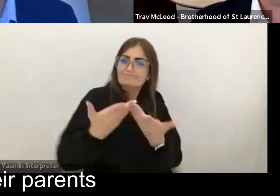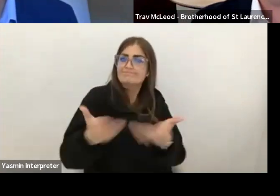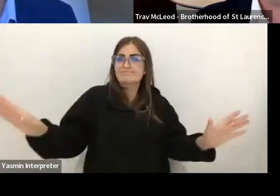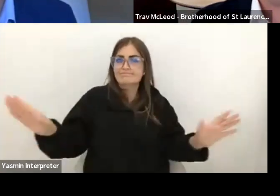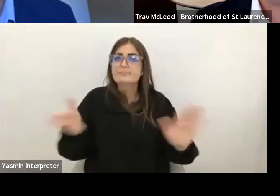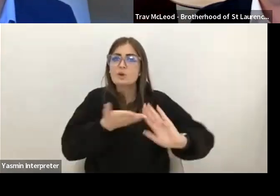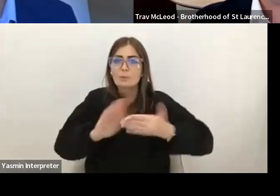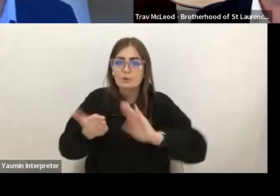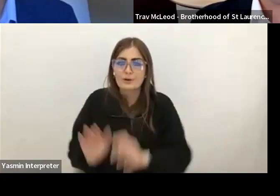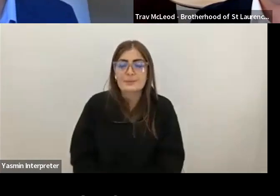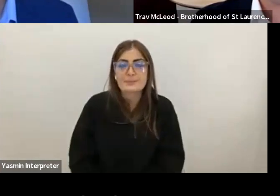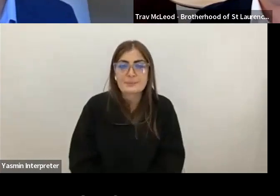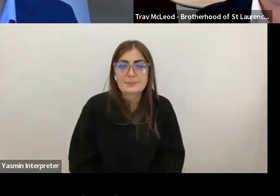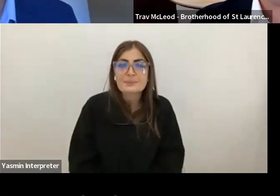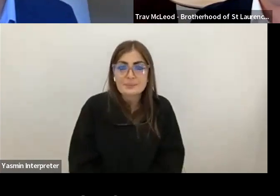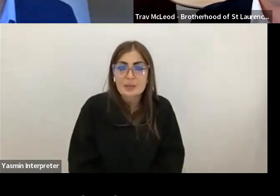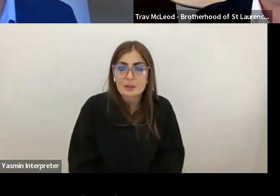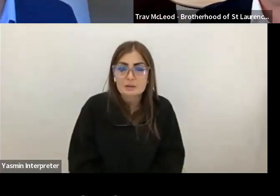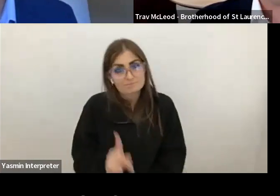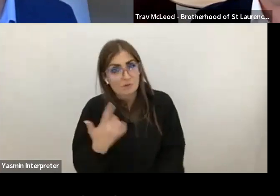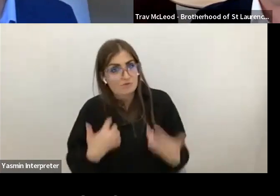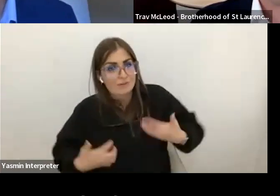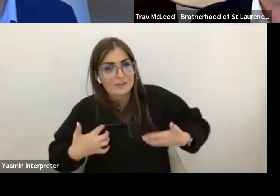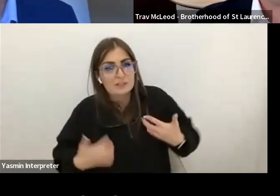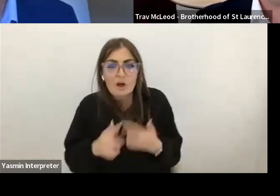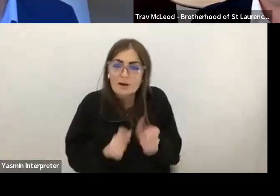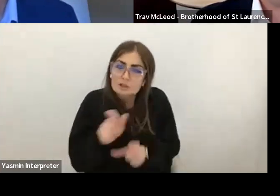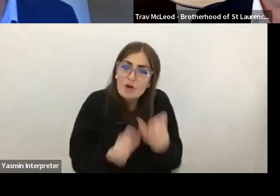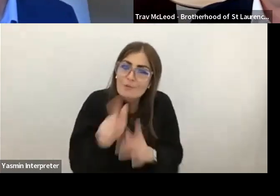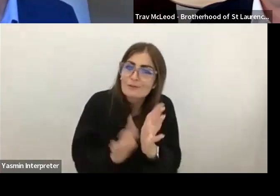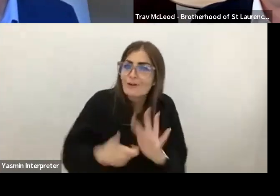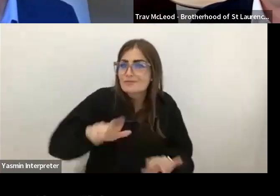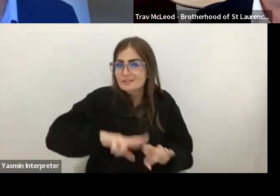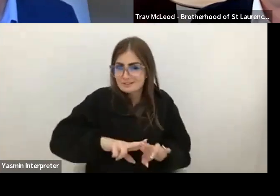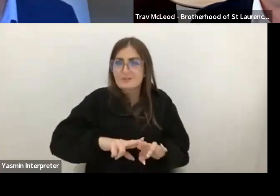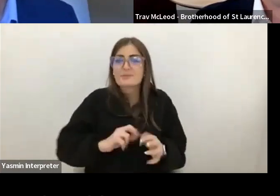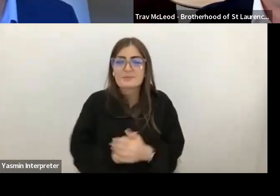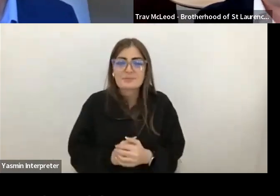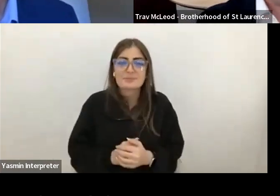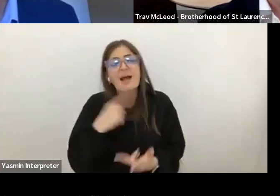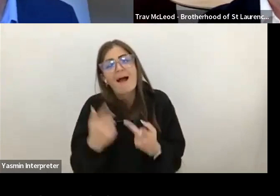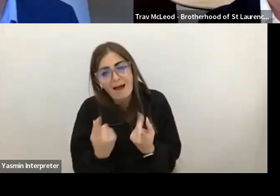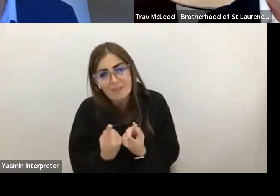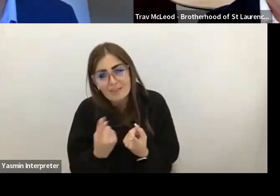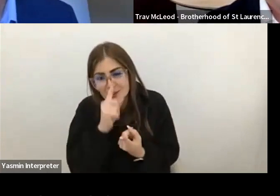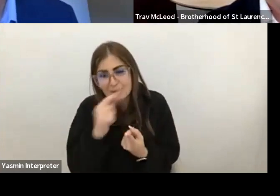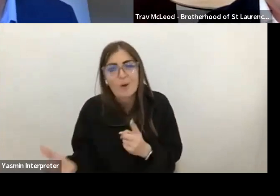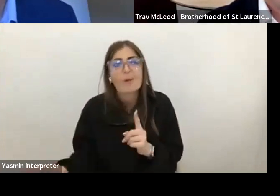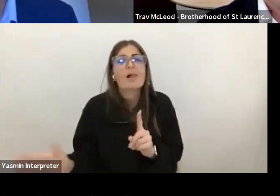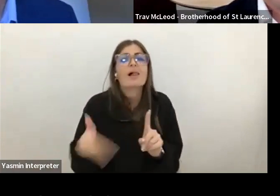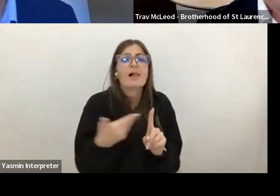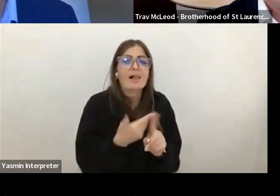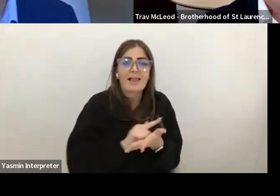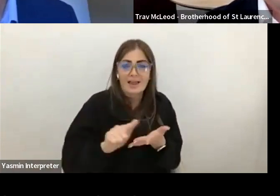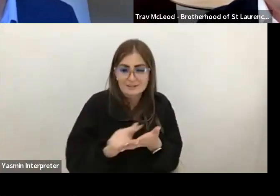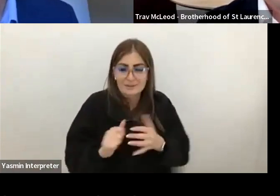communities. So really exciting terms of reference. There are some other things I might come back to about it